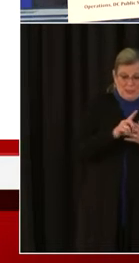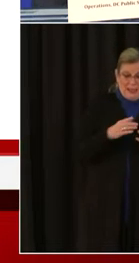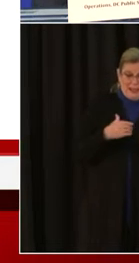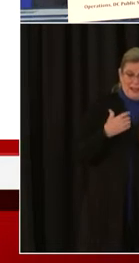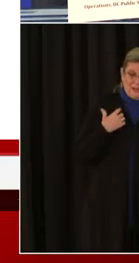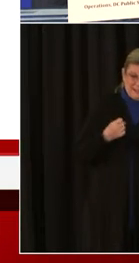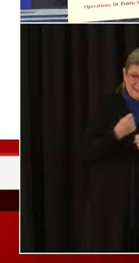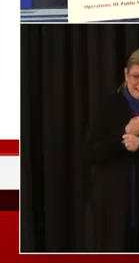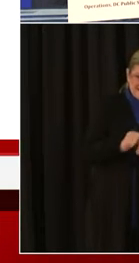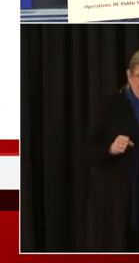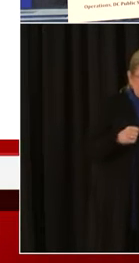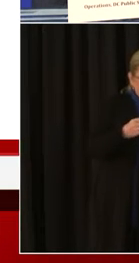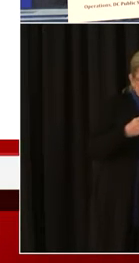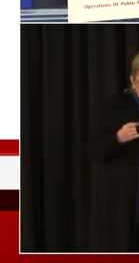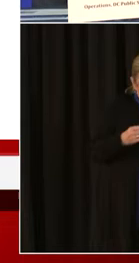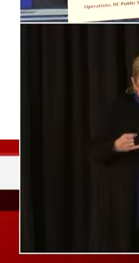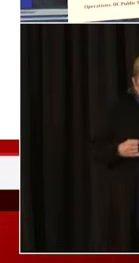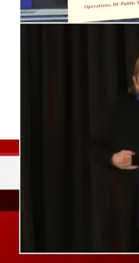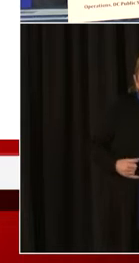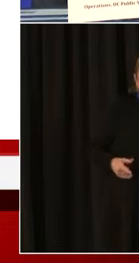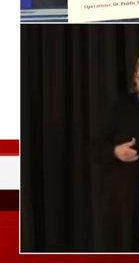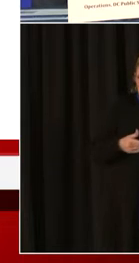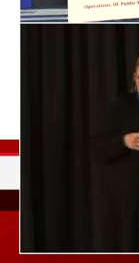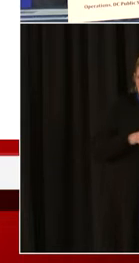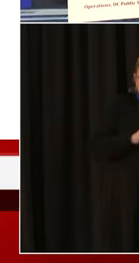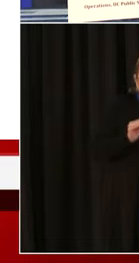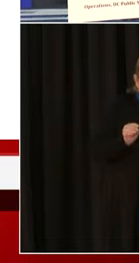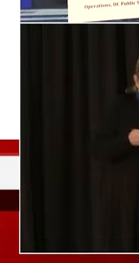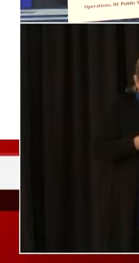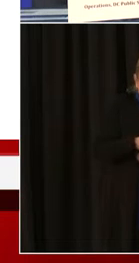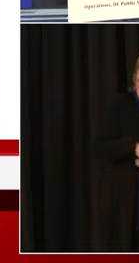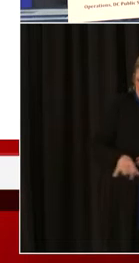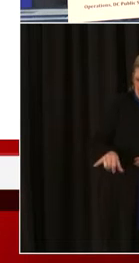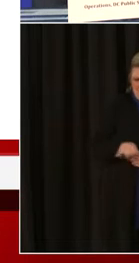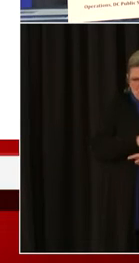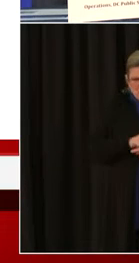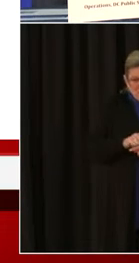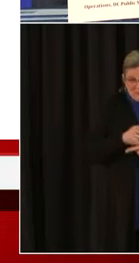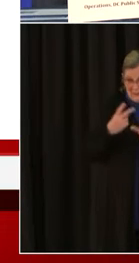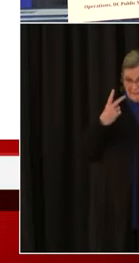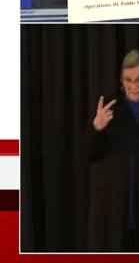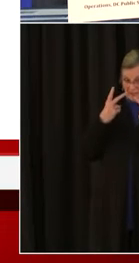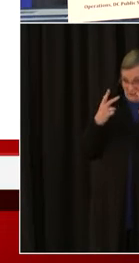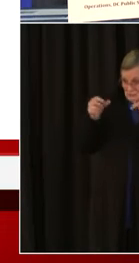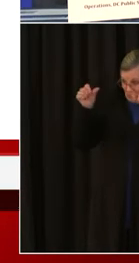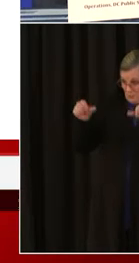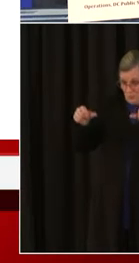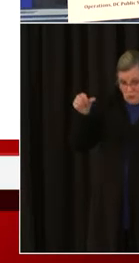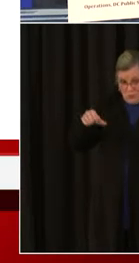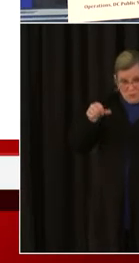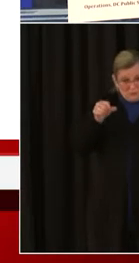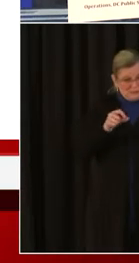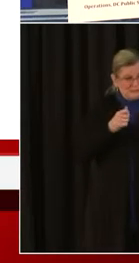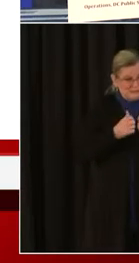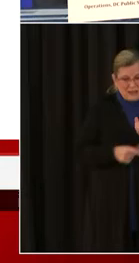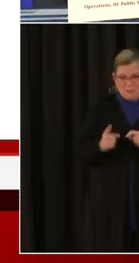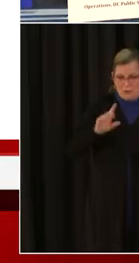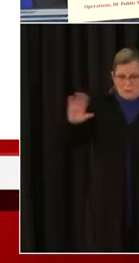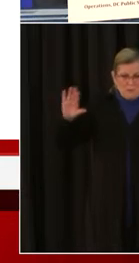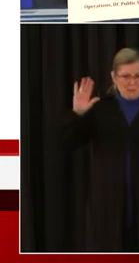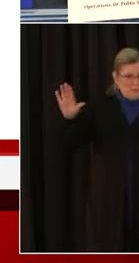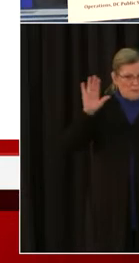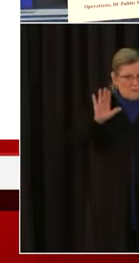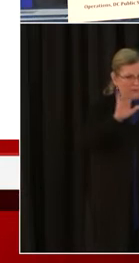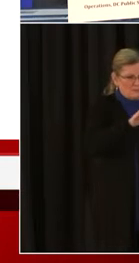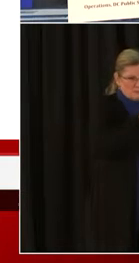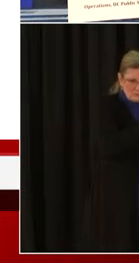see social distancing in all of our classrooms, all of our offices, and you'll see visual cues throughout the building so that students and staff are reminded